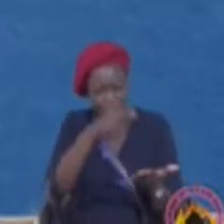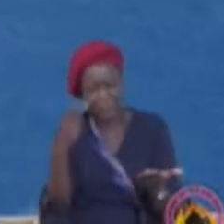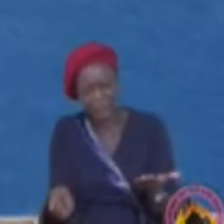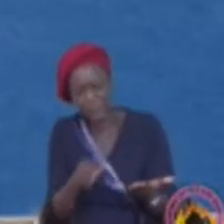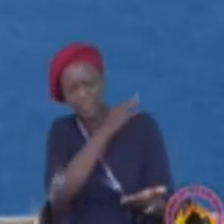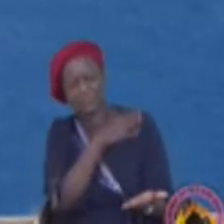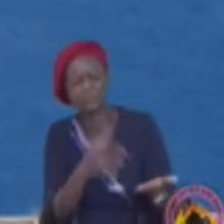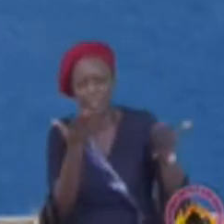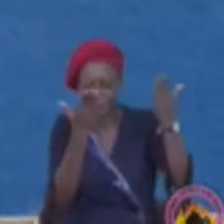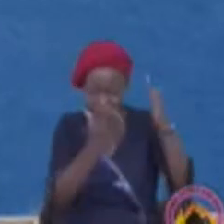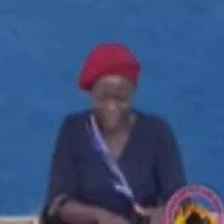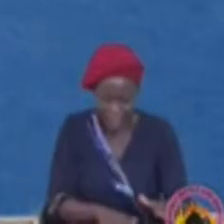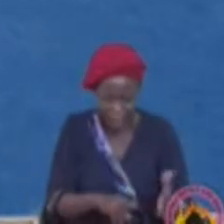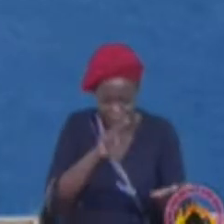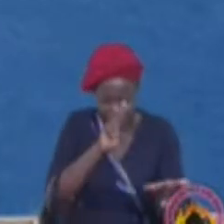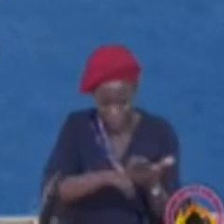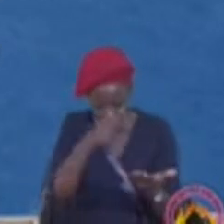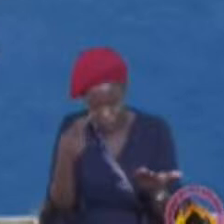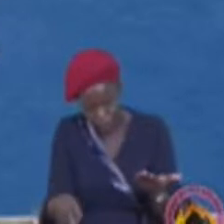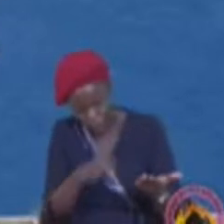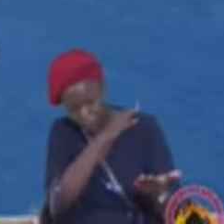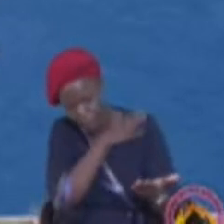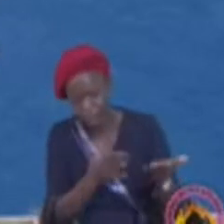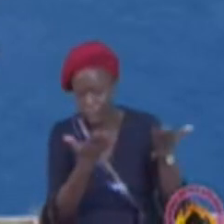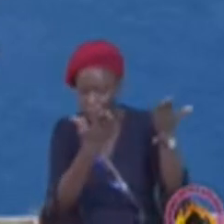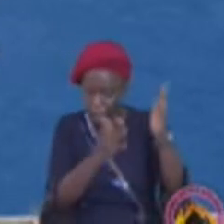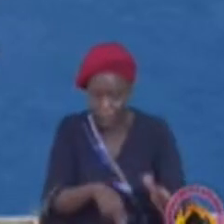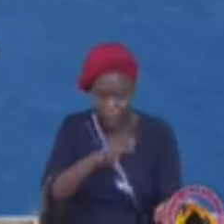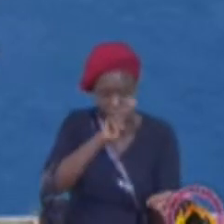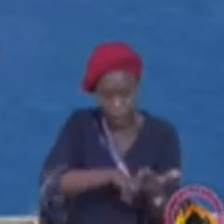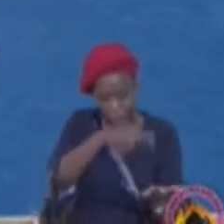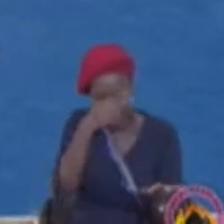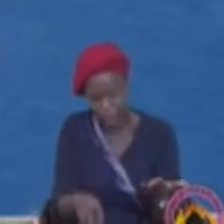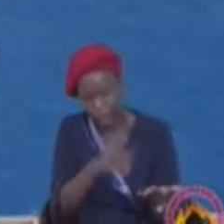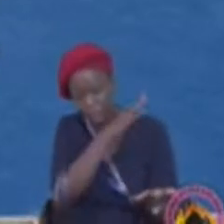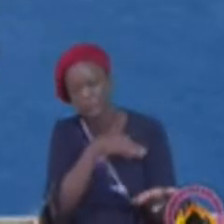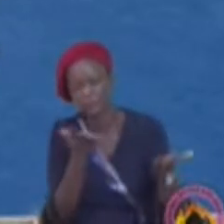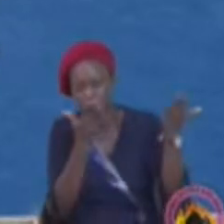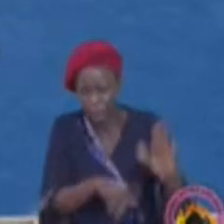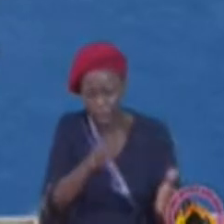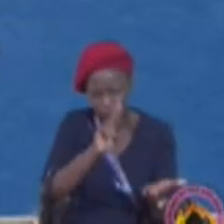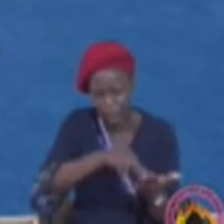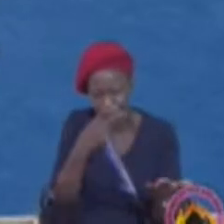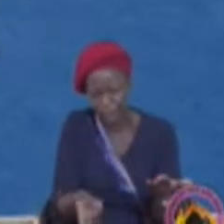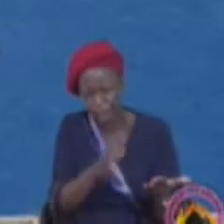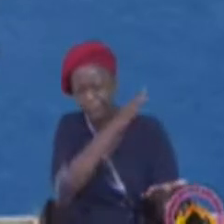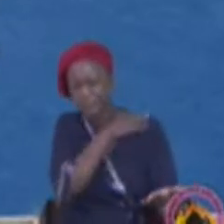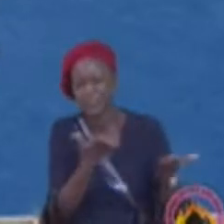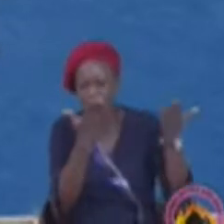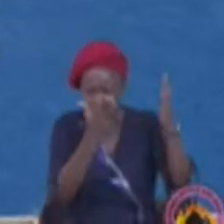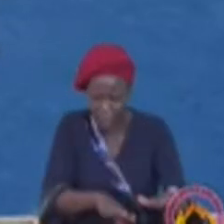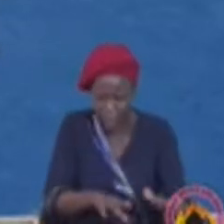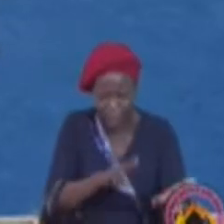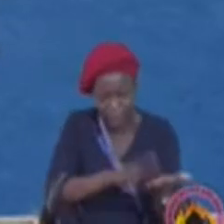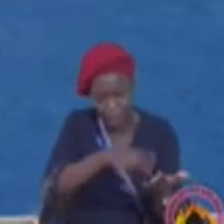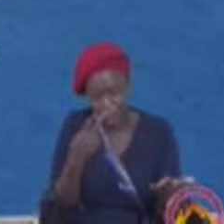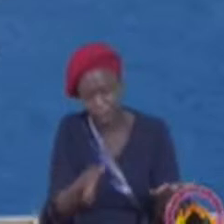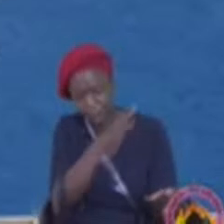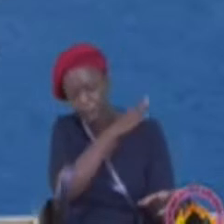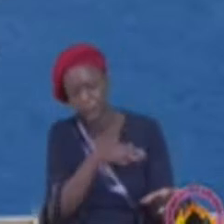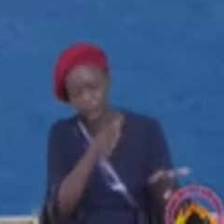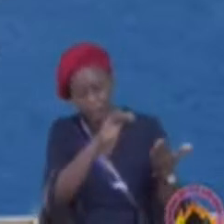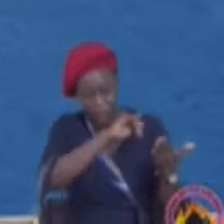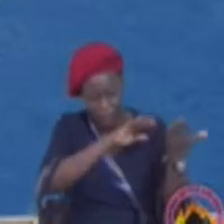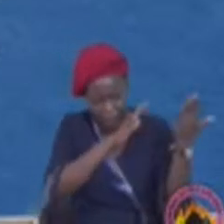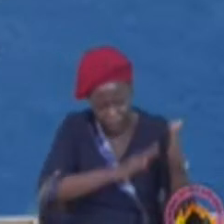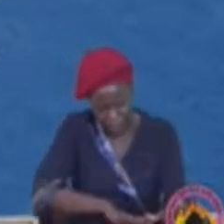in charge of sickness and disease in our land, fall down and die. Fall down and die in the name of Jesus. We use